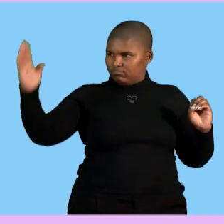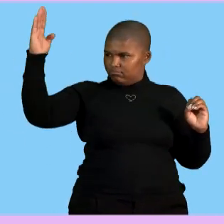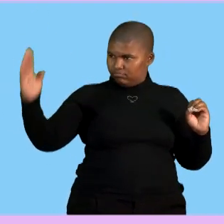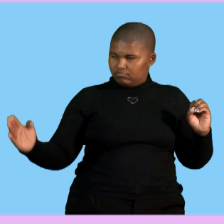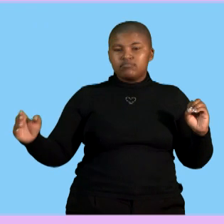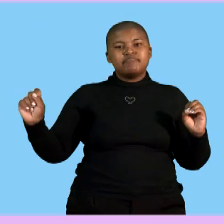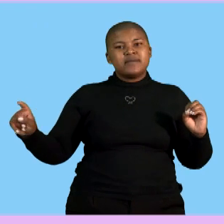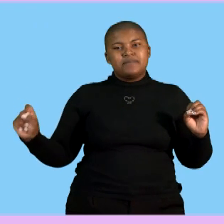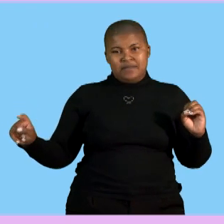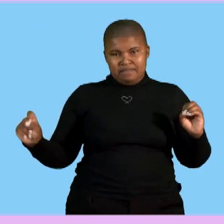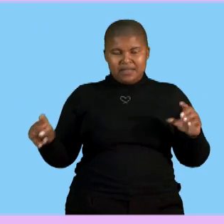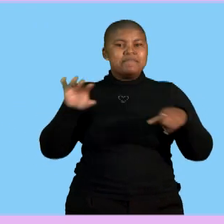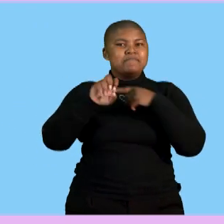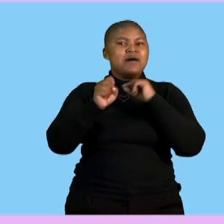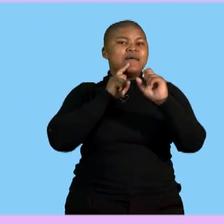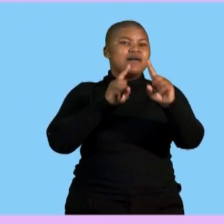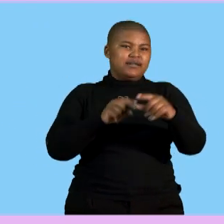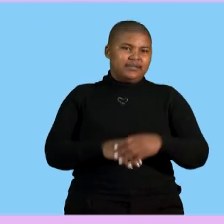there because it's